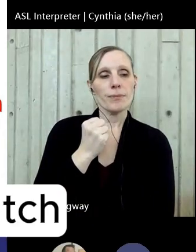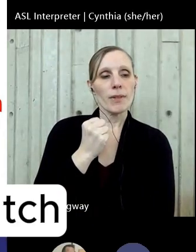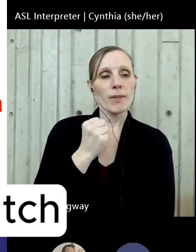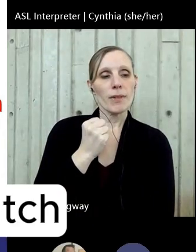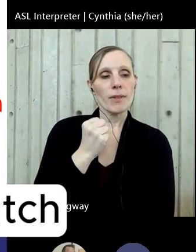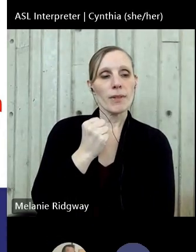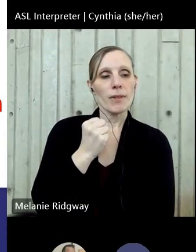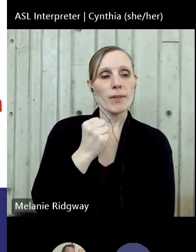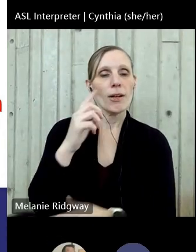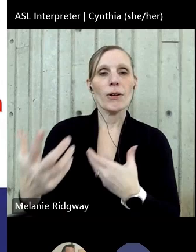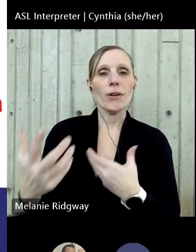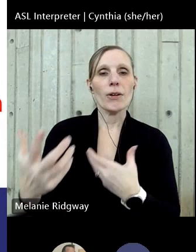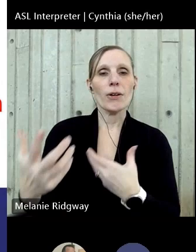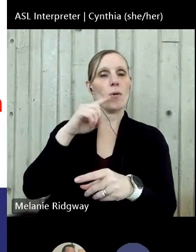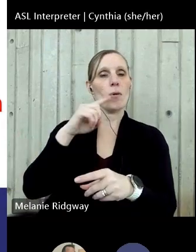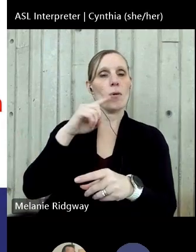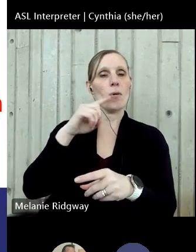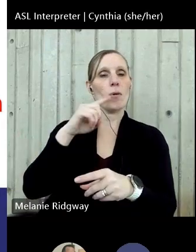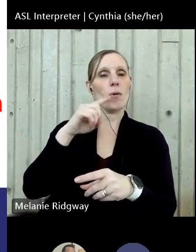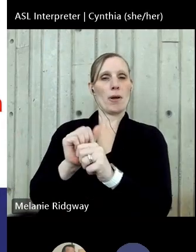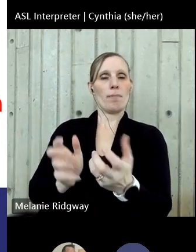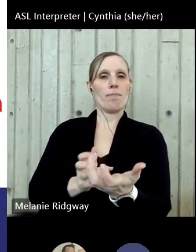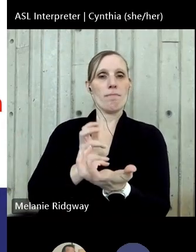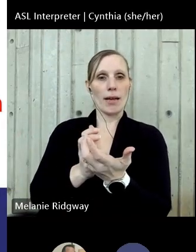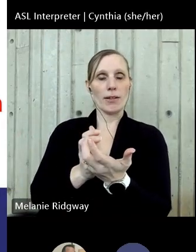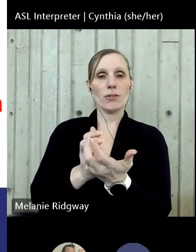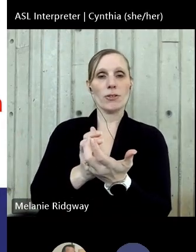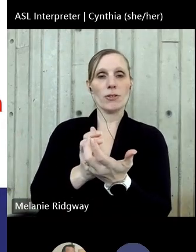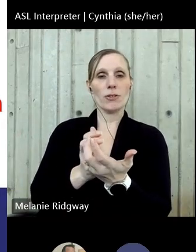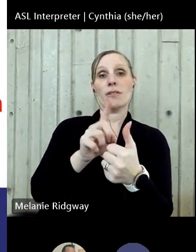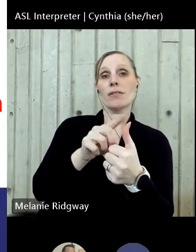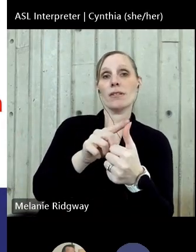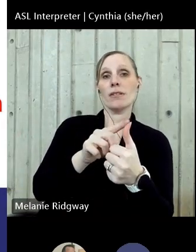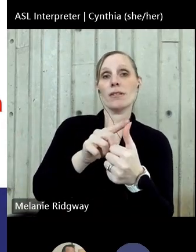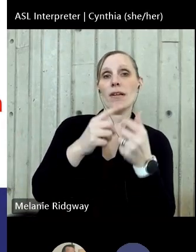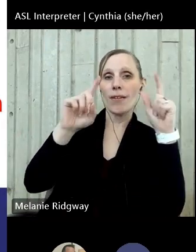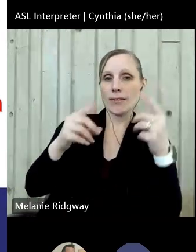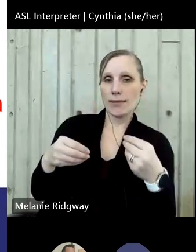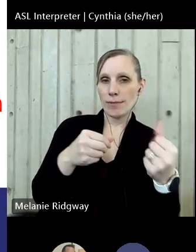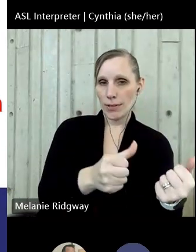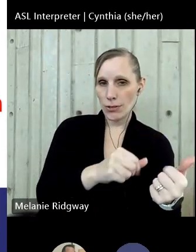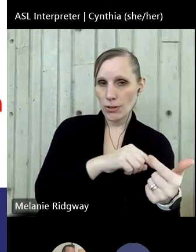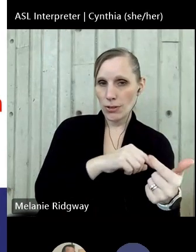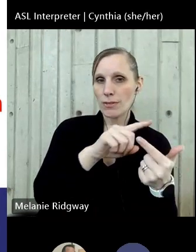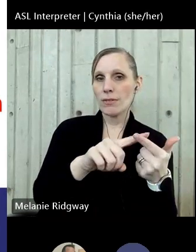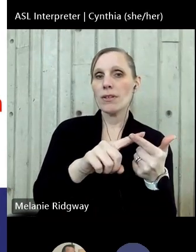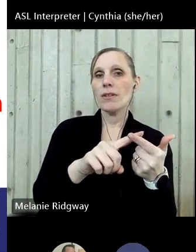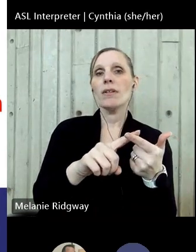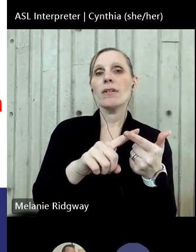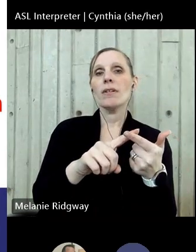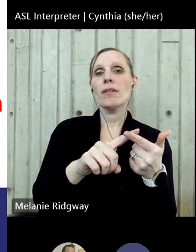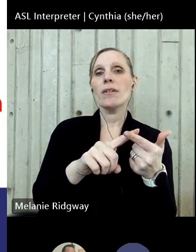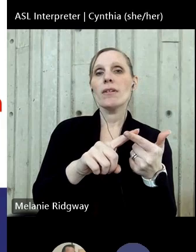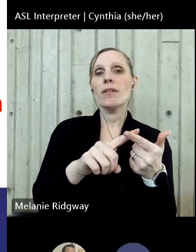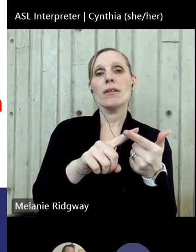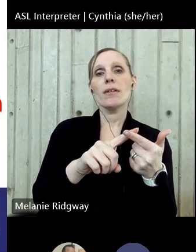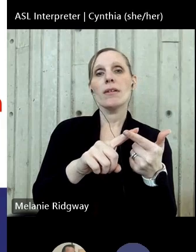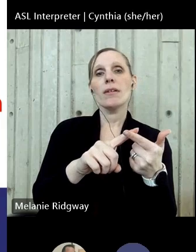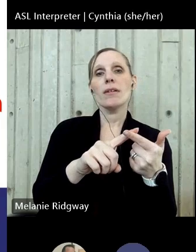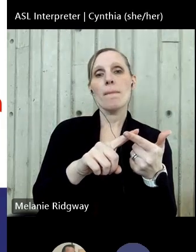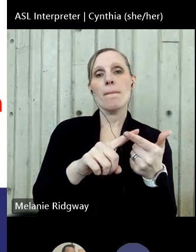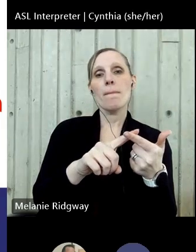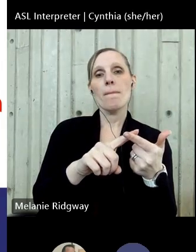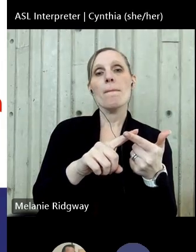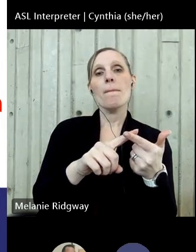Job Match. Effective and efficient. My Job Match was first